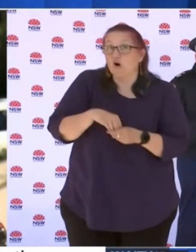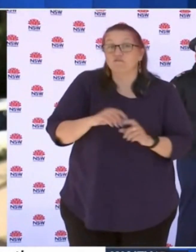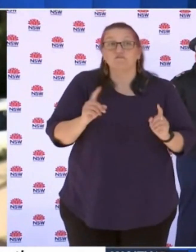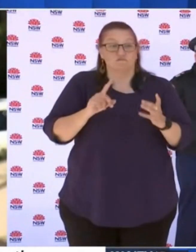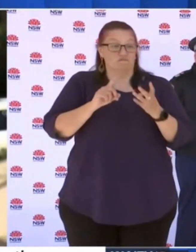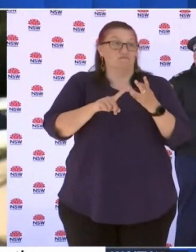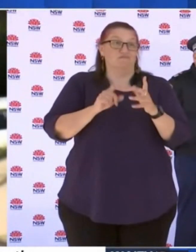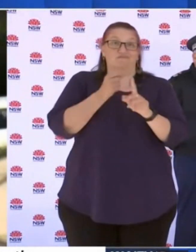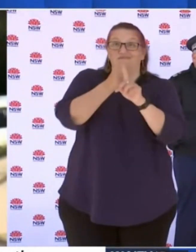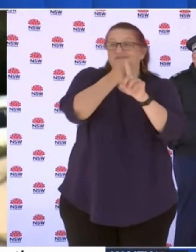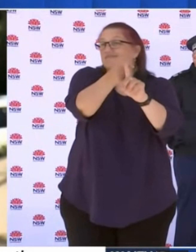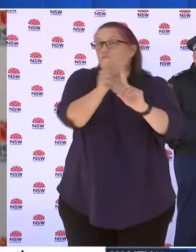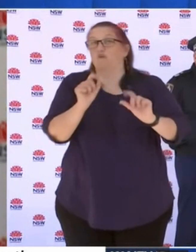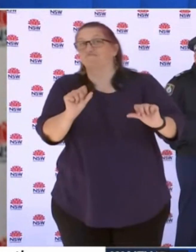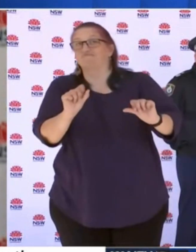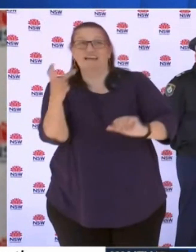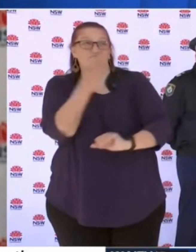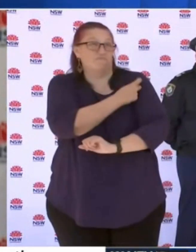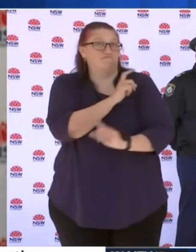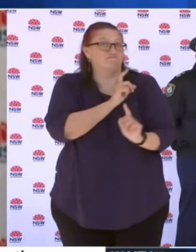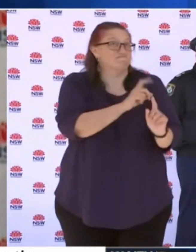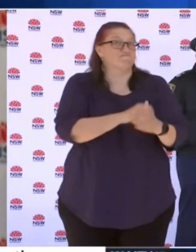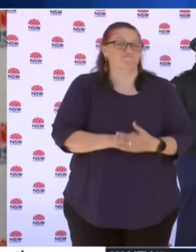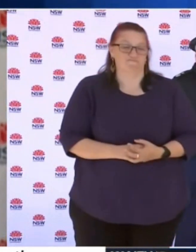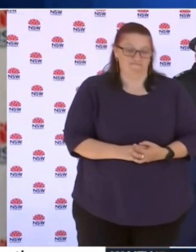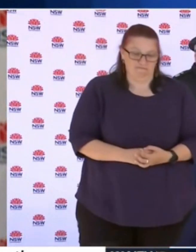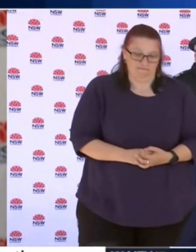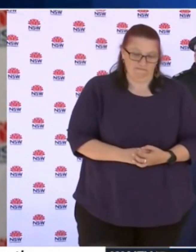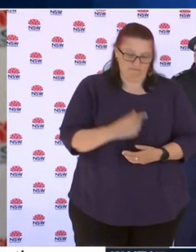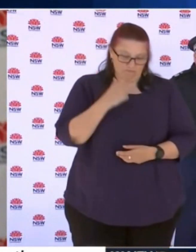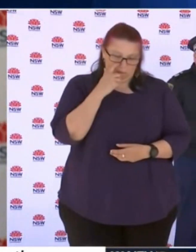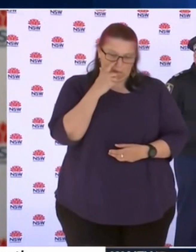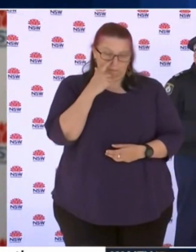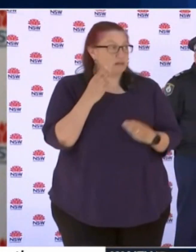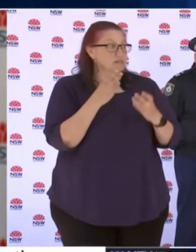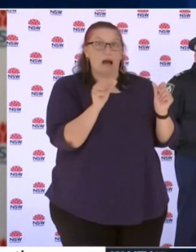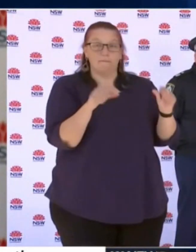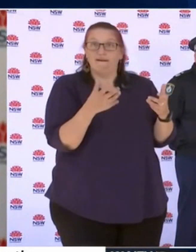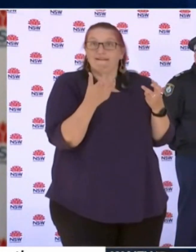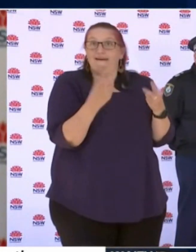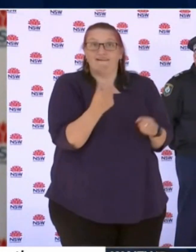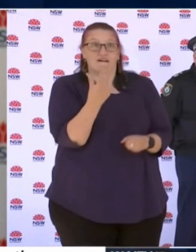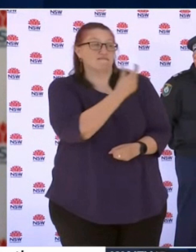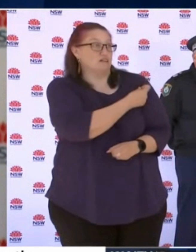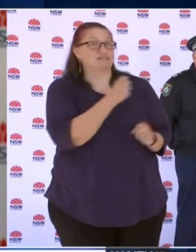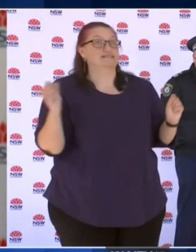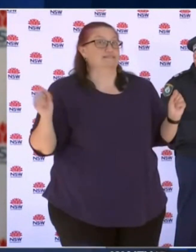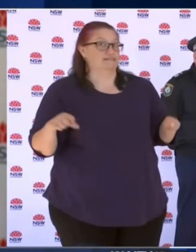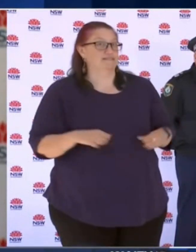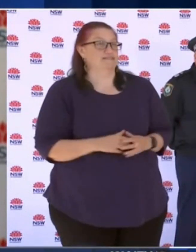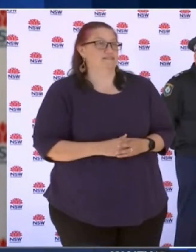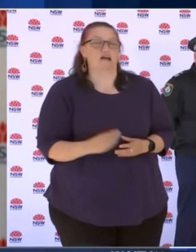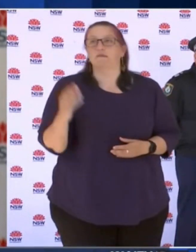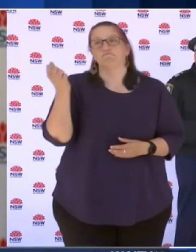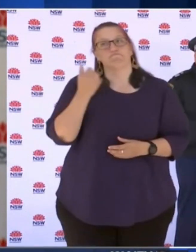and their vaccination status. So I'm aware that some were vaccinated and there were a number that